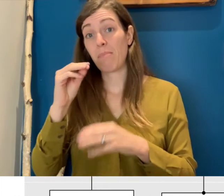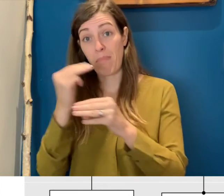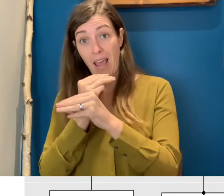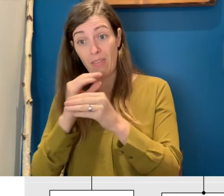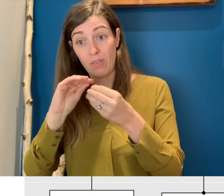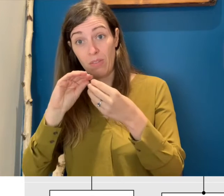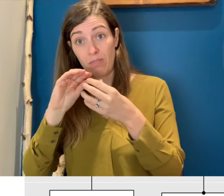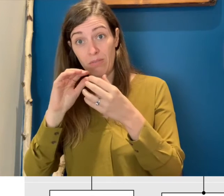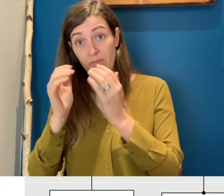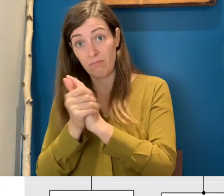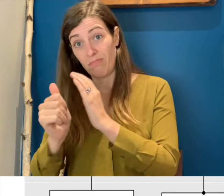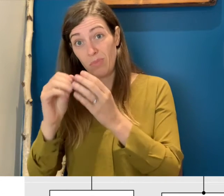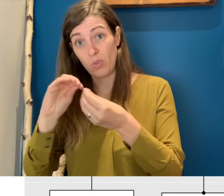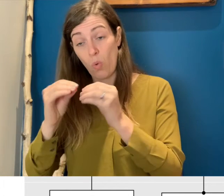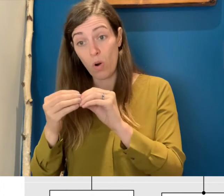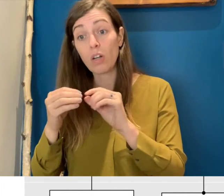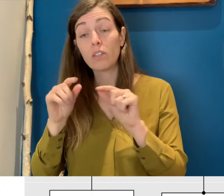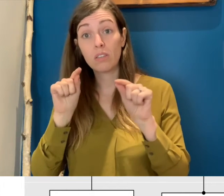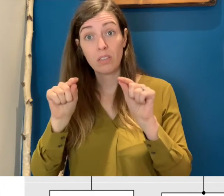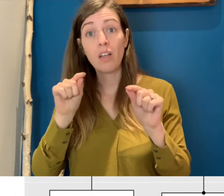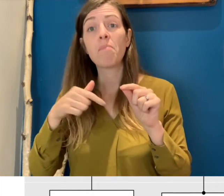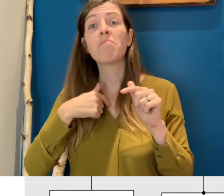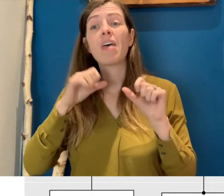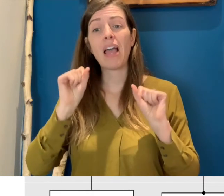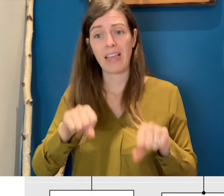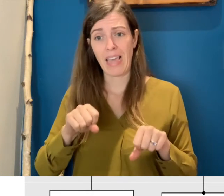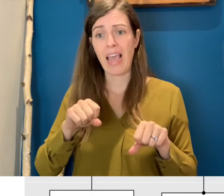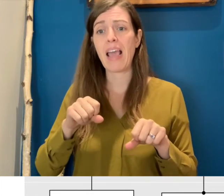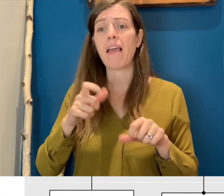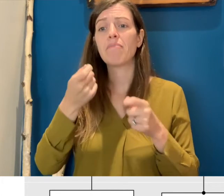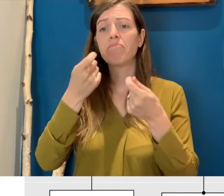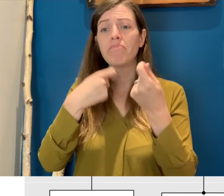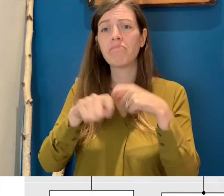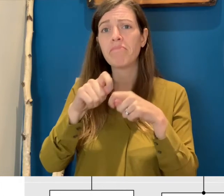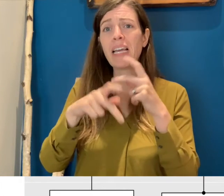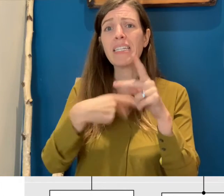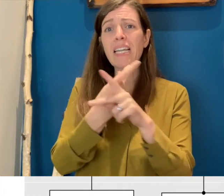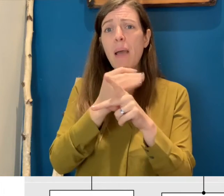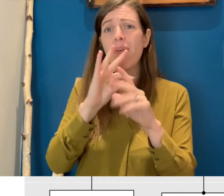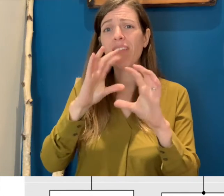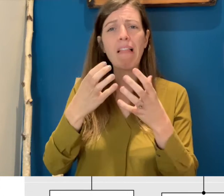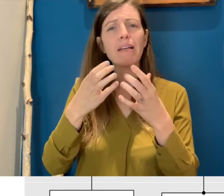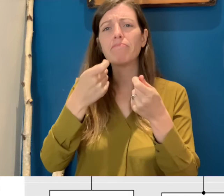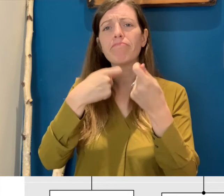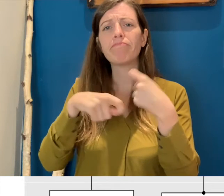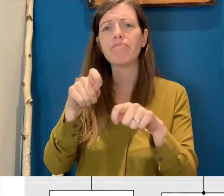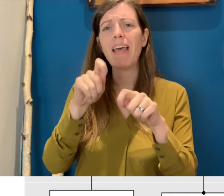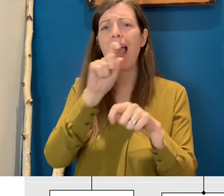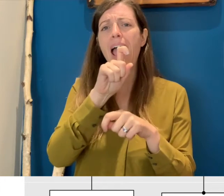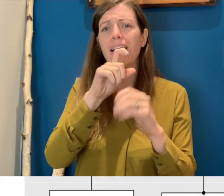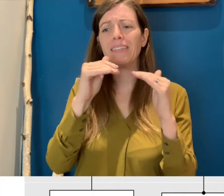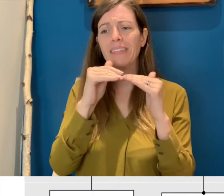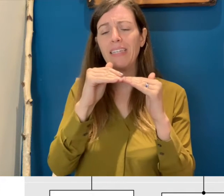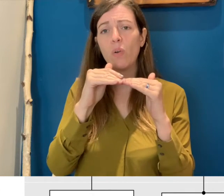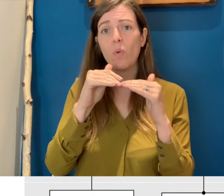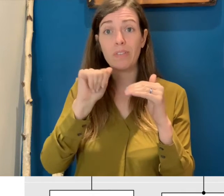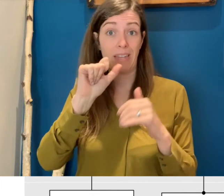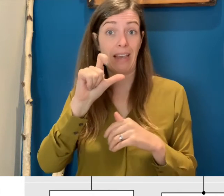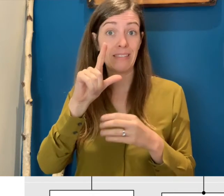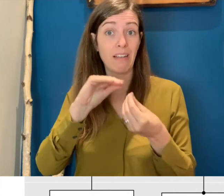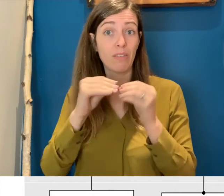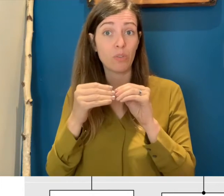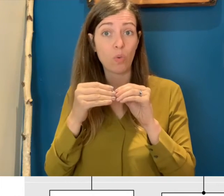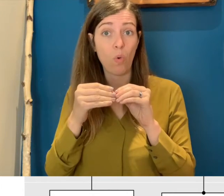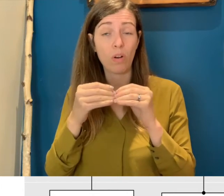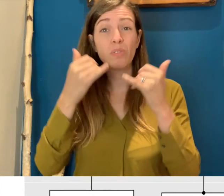the relationship between ASL scores and math scores. So if I were to plot that, I would have to change the